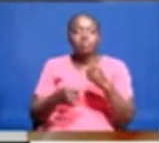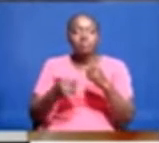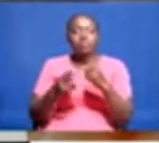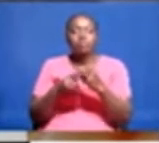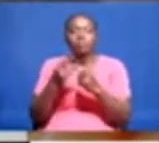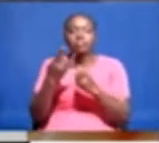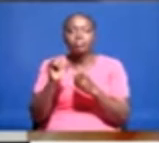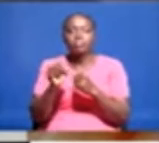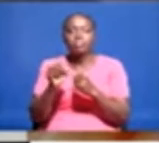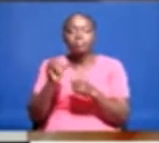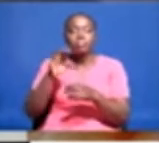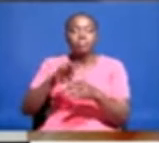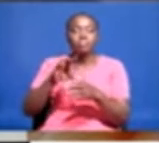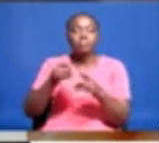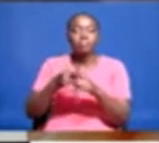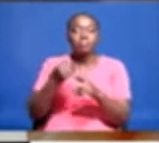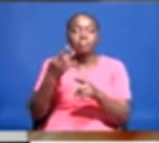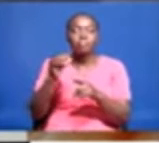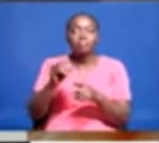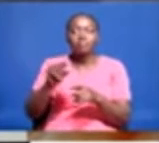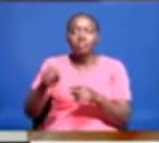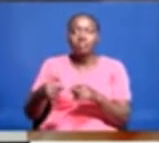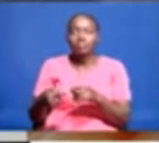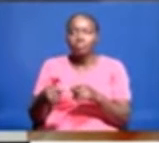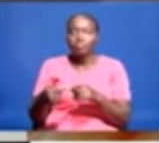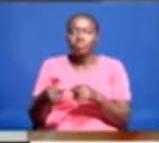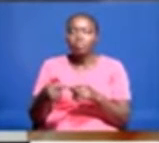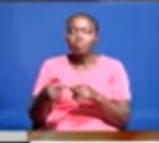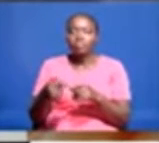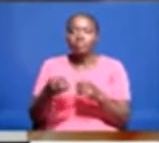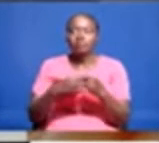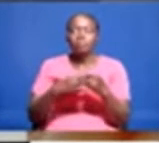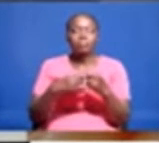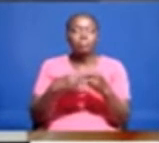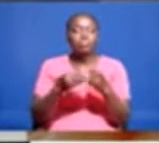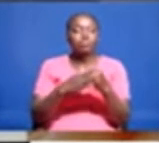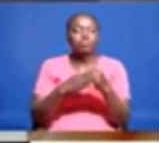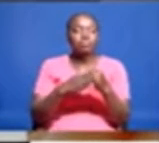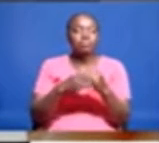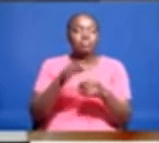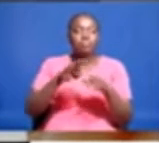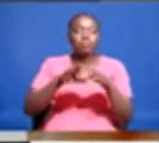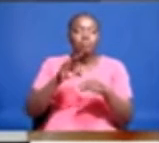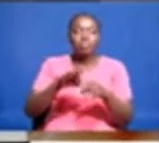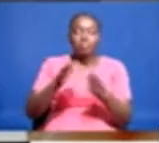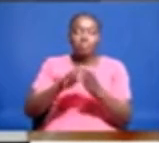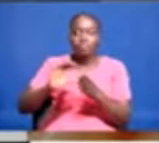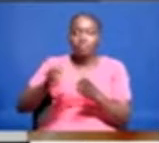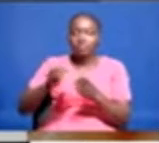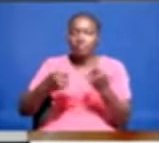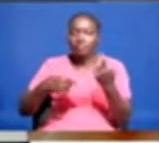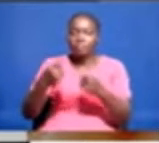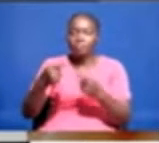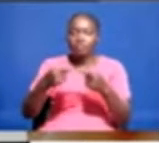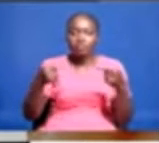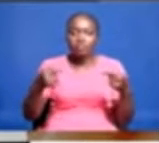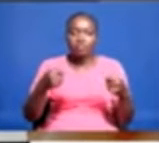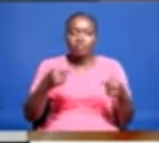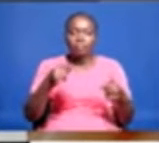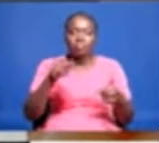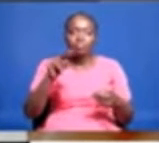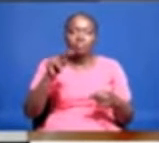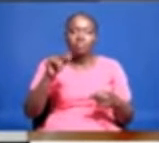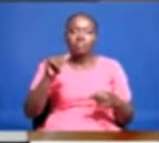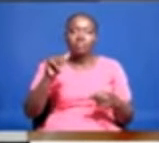19,745 votes out of the 30,089 cast votes in the constituency. He beat his opponent, Charles Nyamai, a